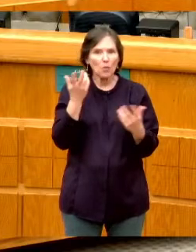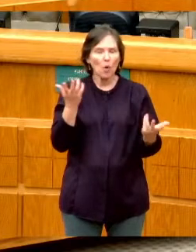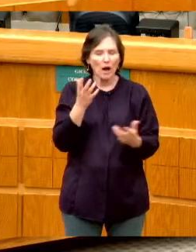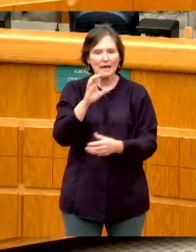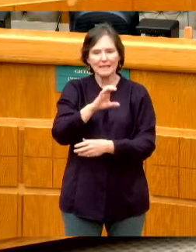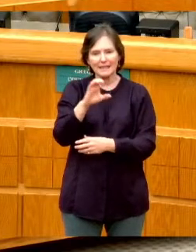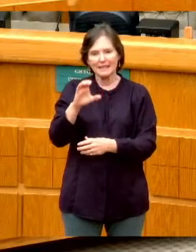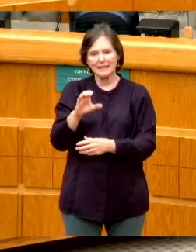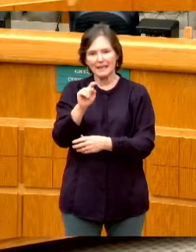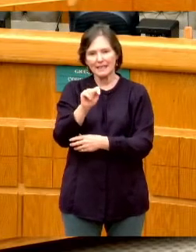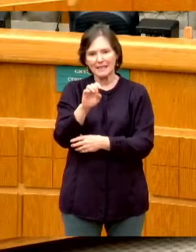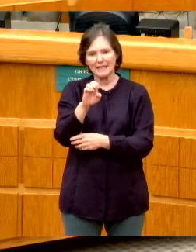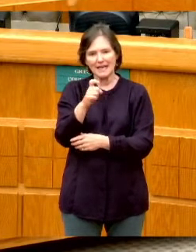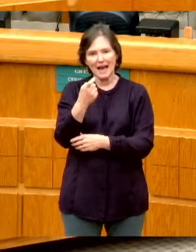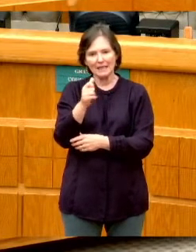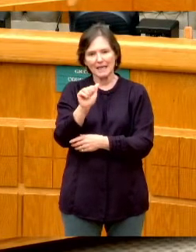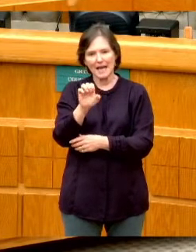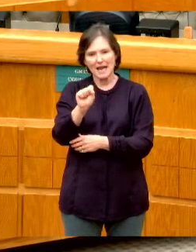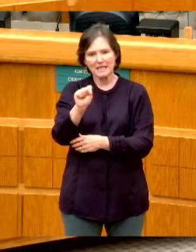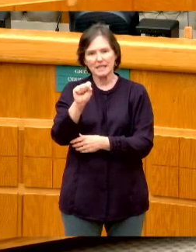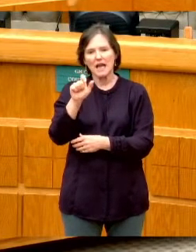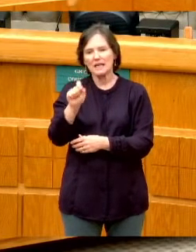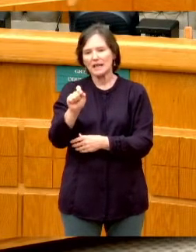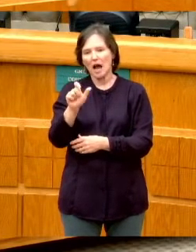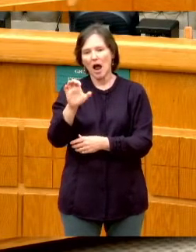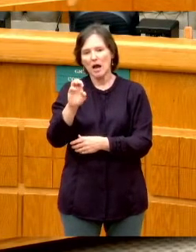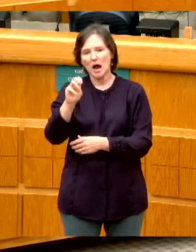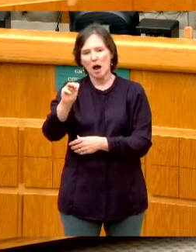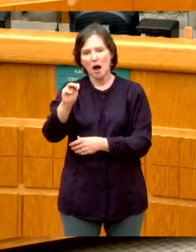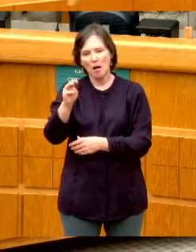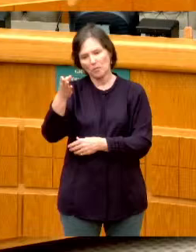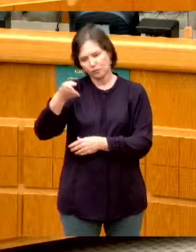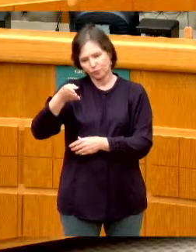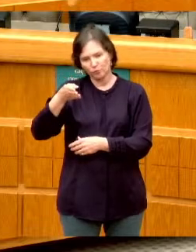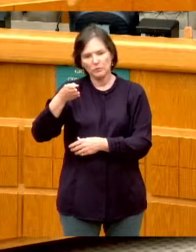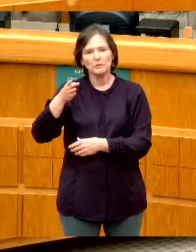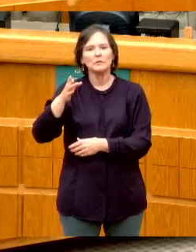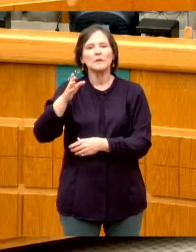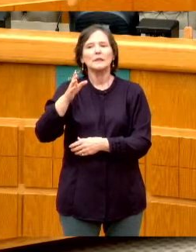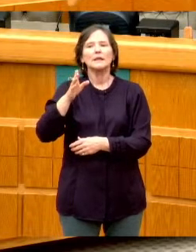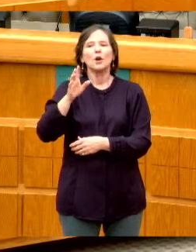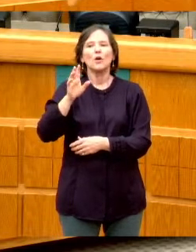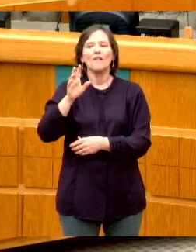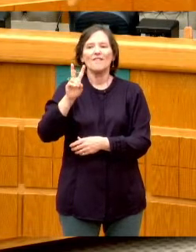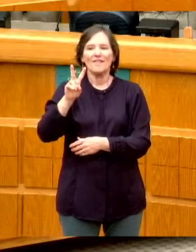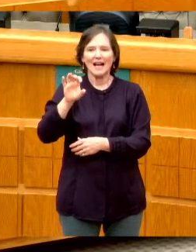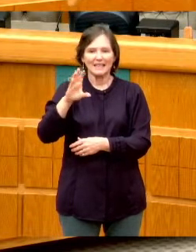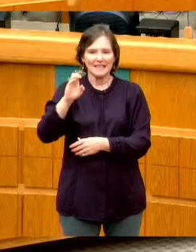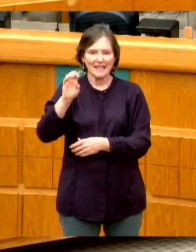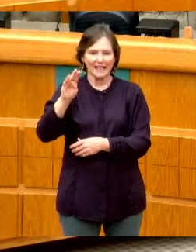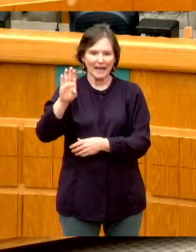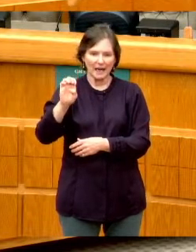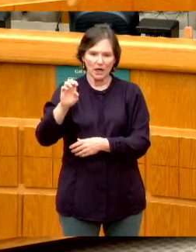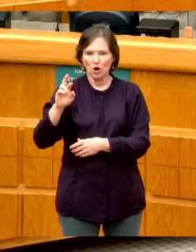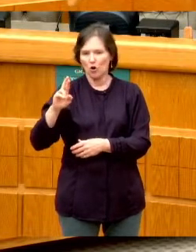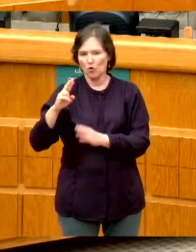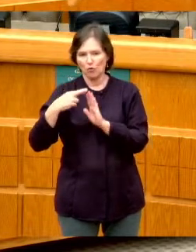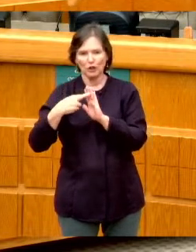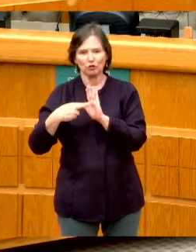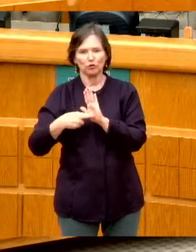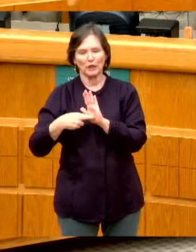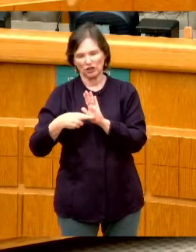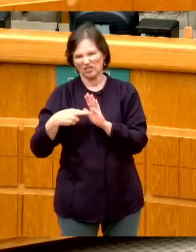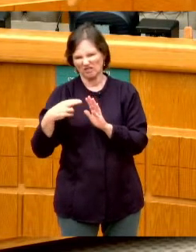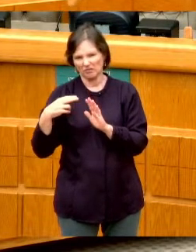cctexas.com/vaccine registration. To date, The total number of vaccines administered